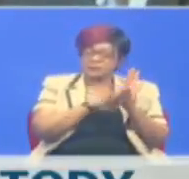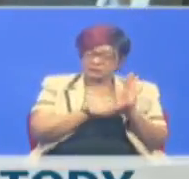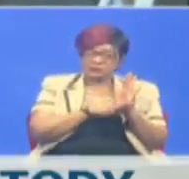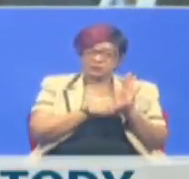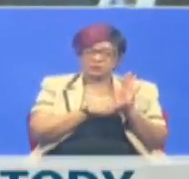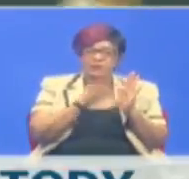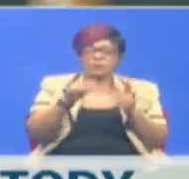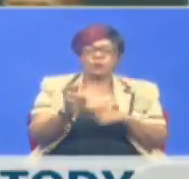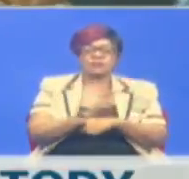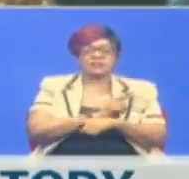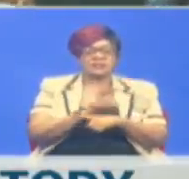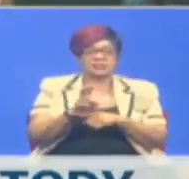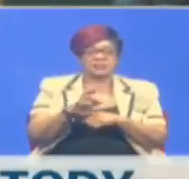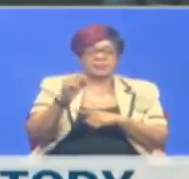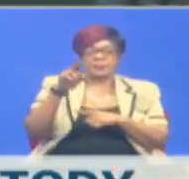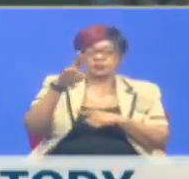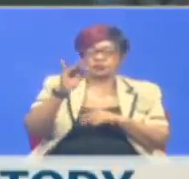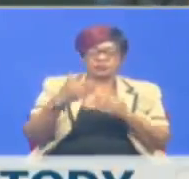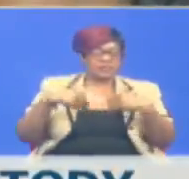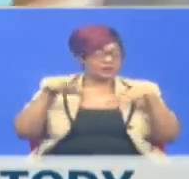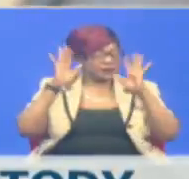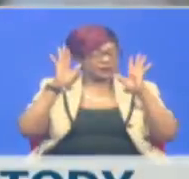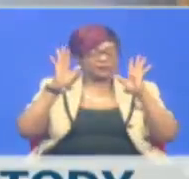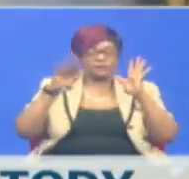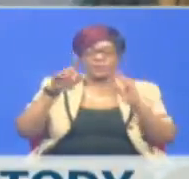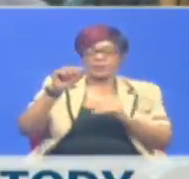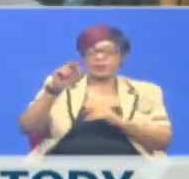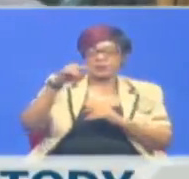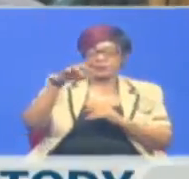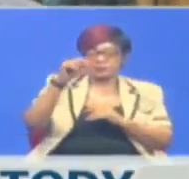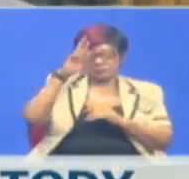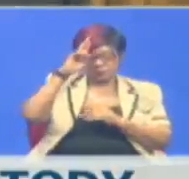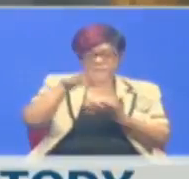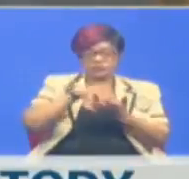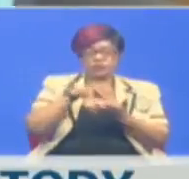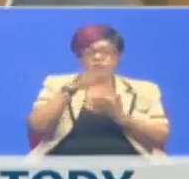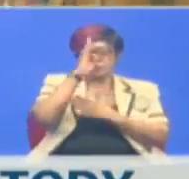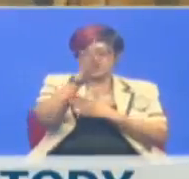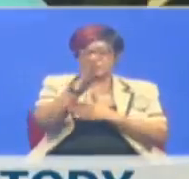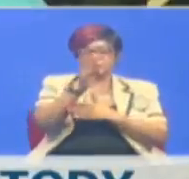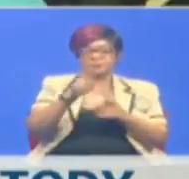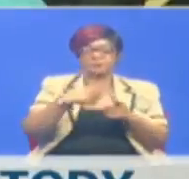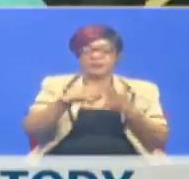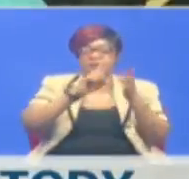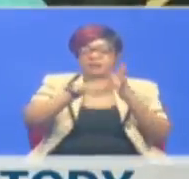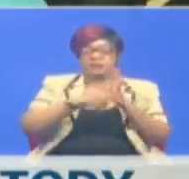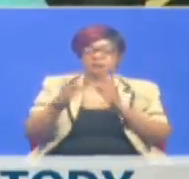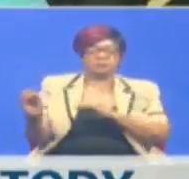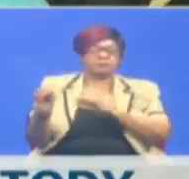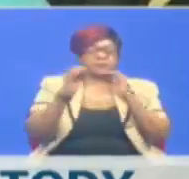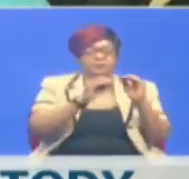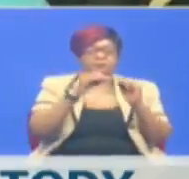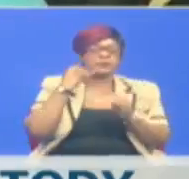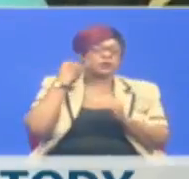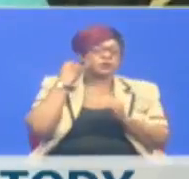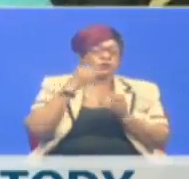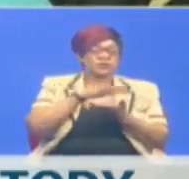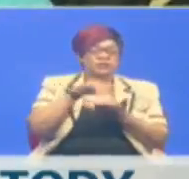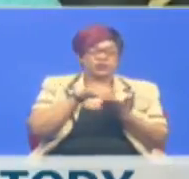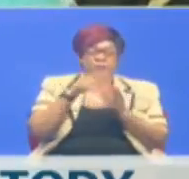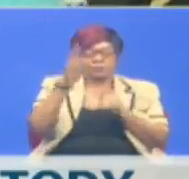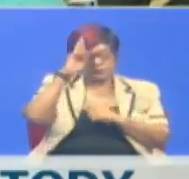witnesses. Sudi surrendered himself to the Langas police station on Sunday before he was later transferred to Nakuru Central Police Station.